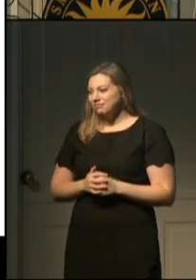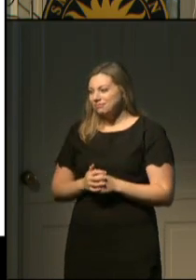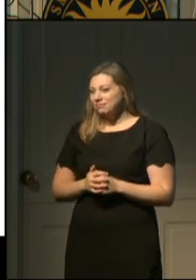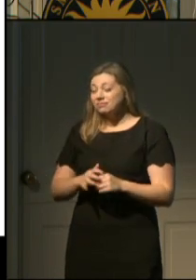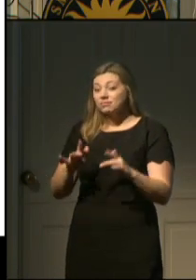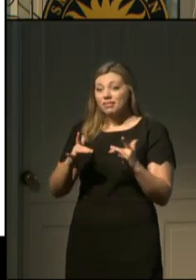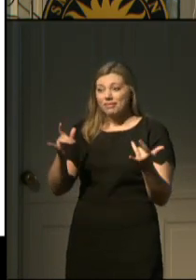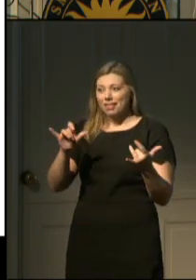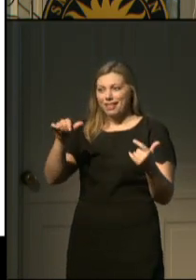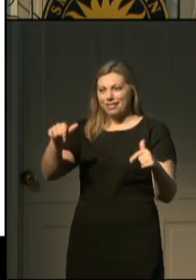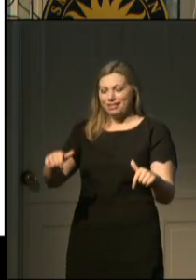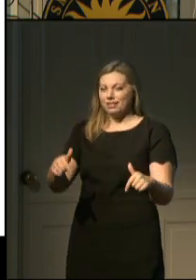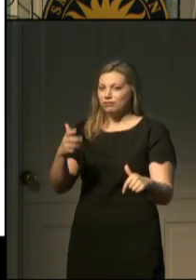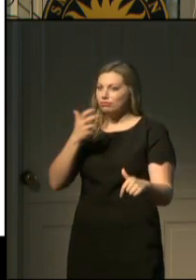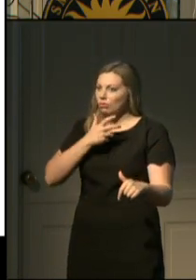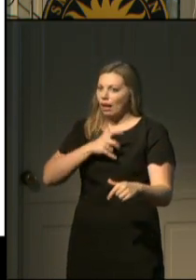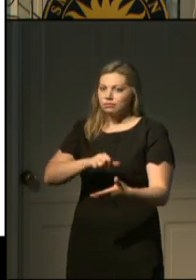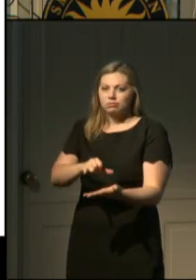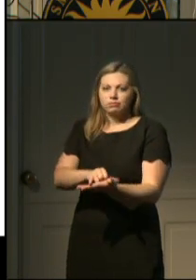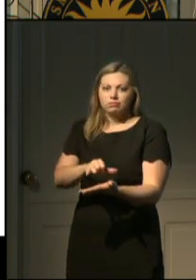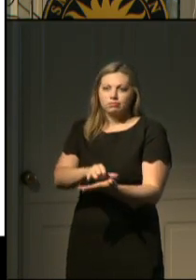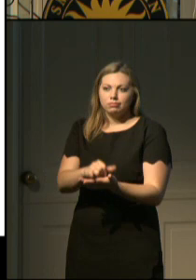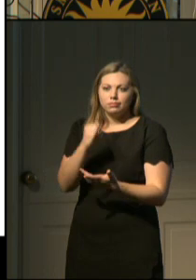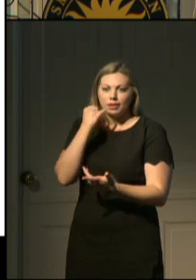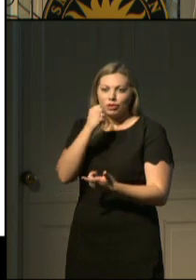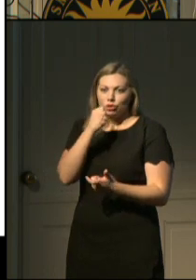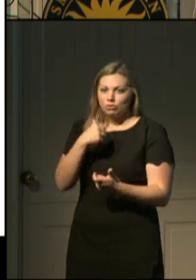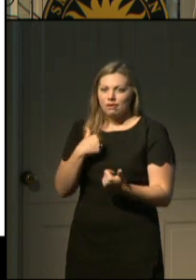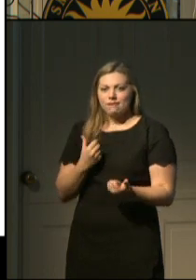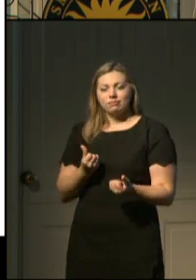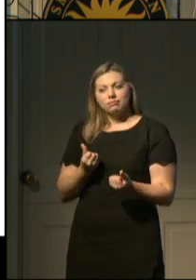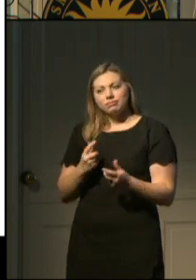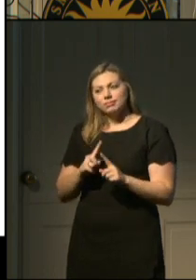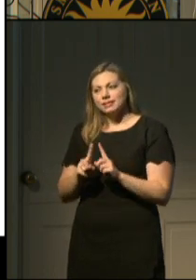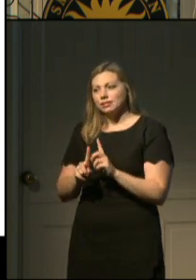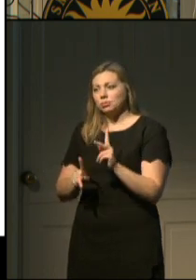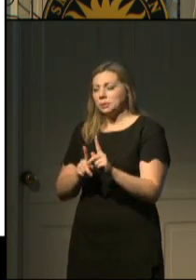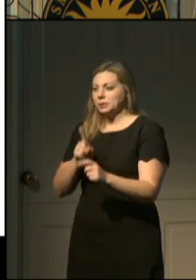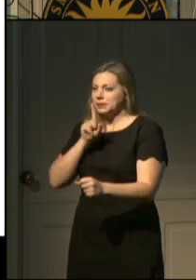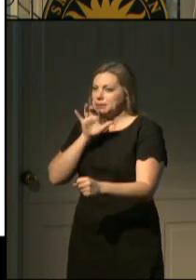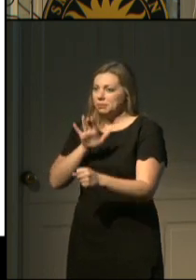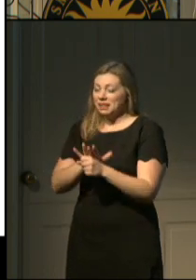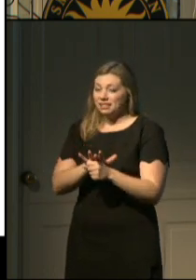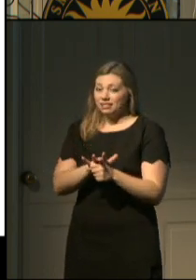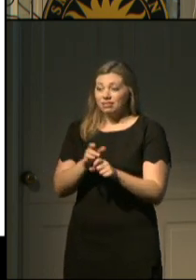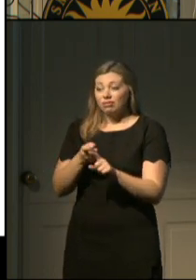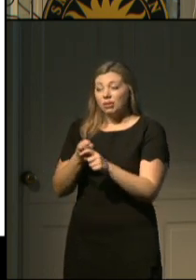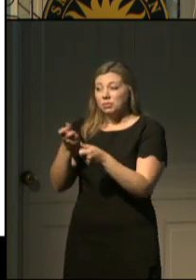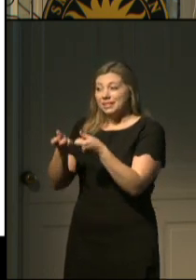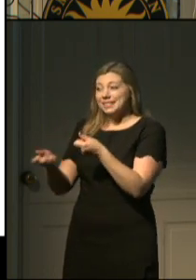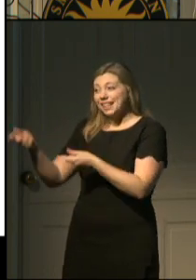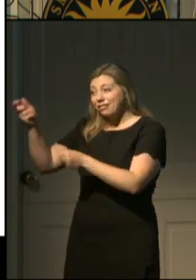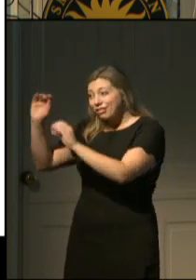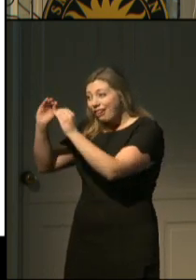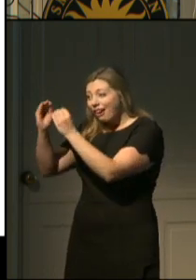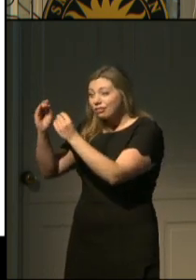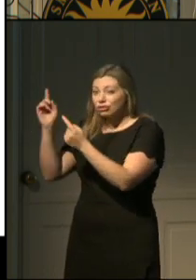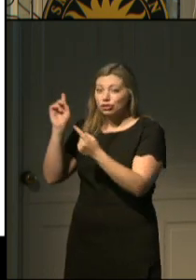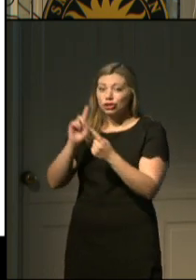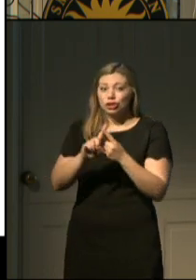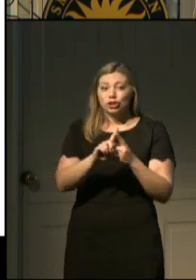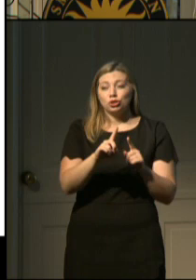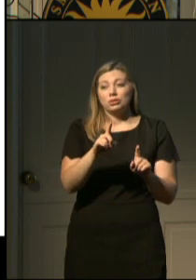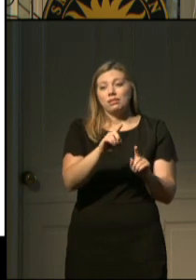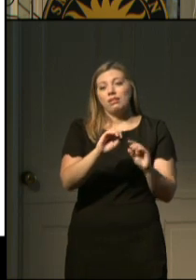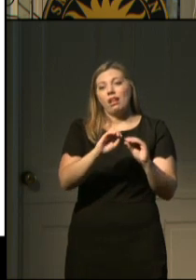event such as this is impossible without a number of dedicated individuals. from the Secretary's office to the Office of the Chief